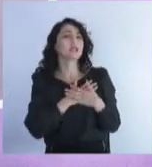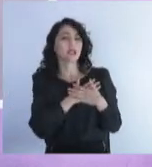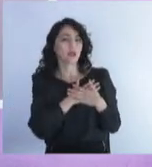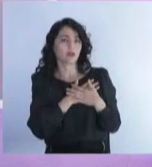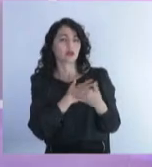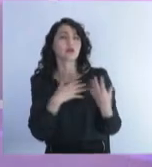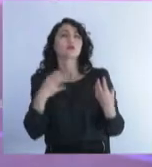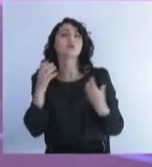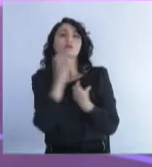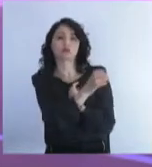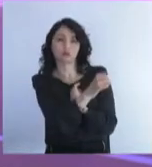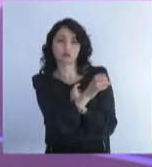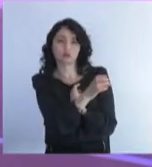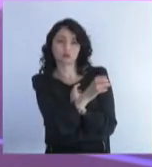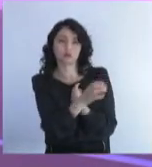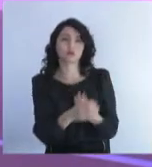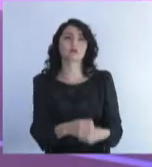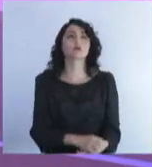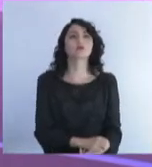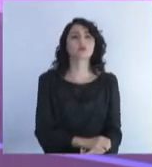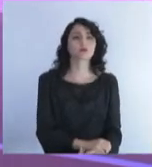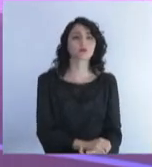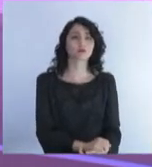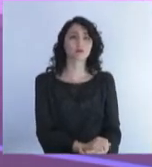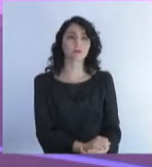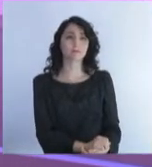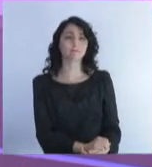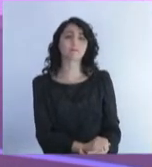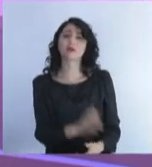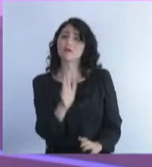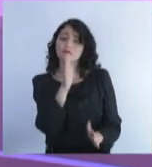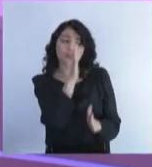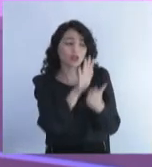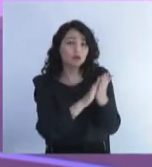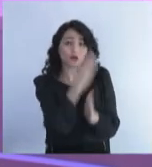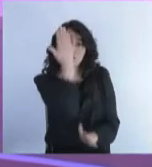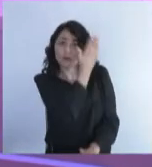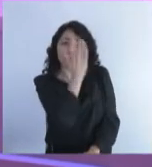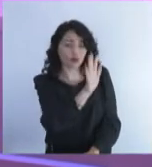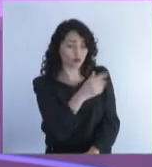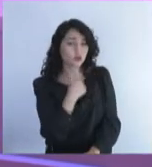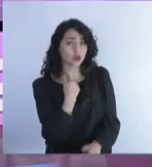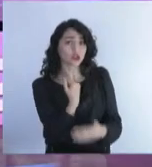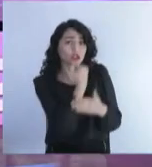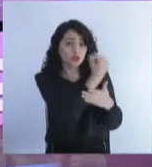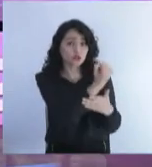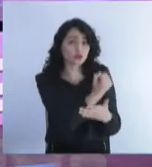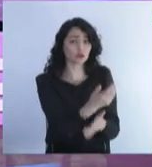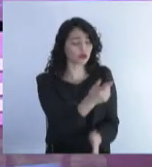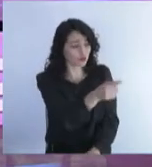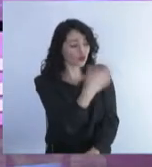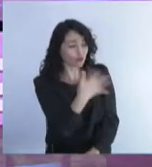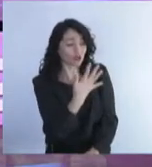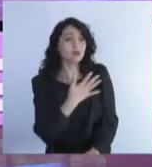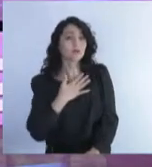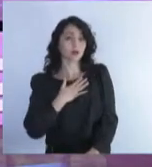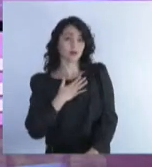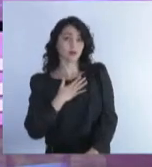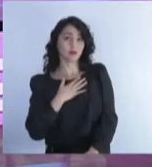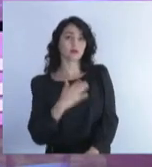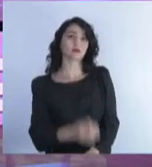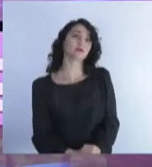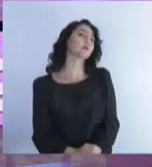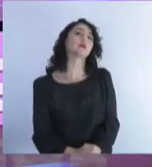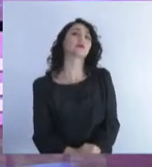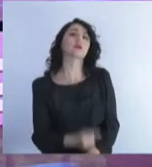I know how you feel. And then there's caring, concern. I want to help you, I care about you. And